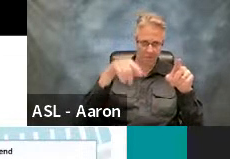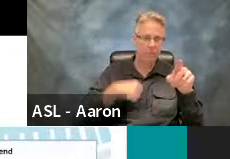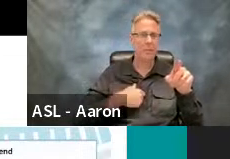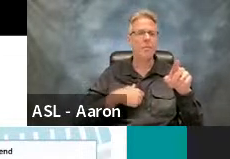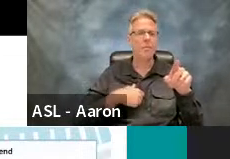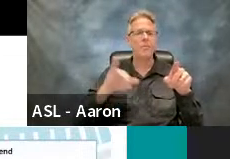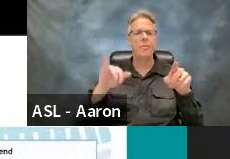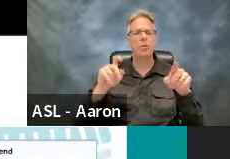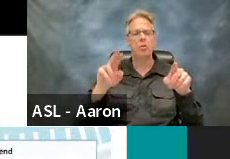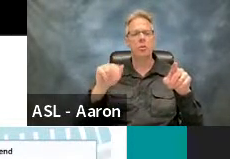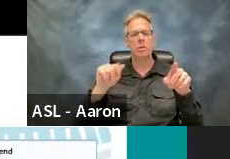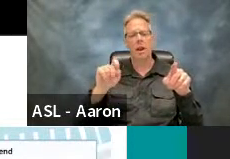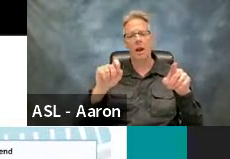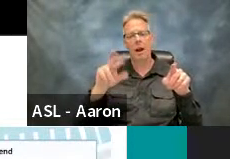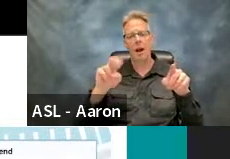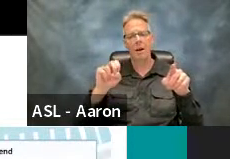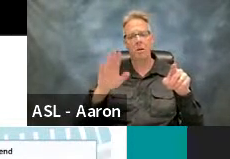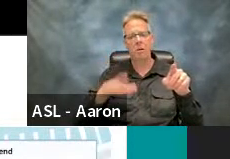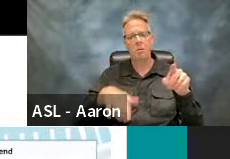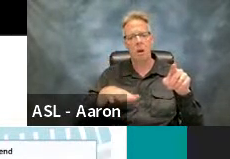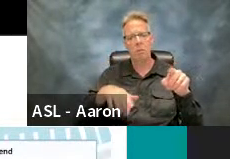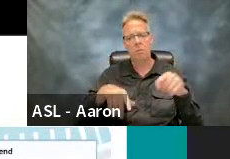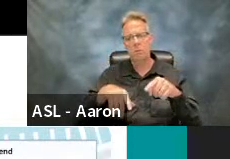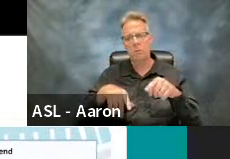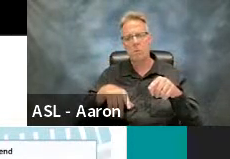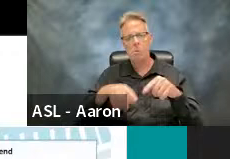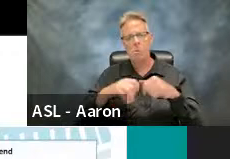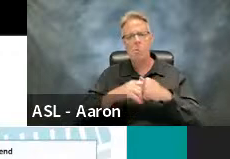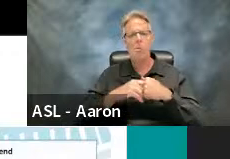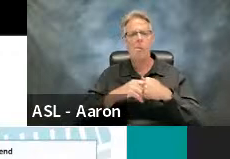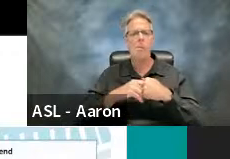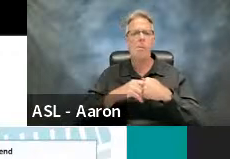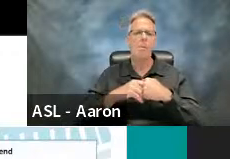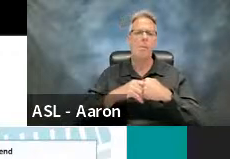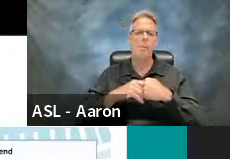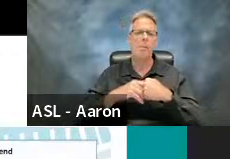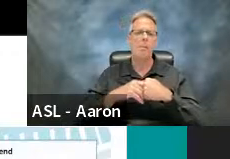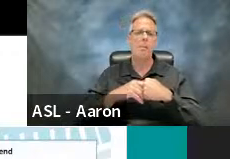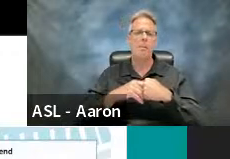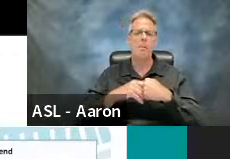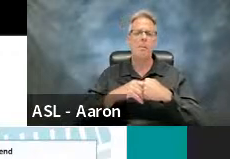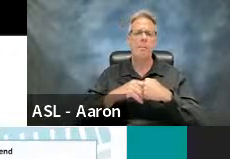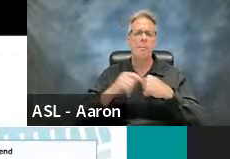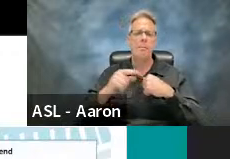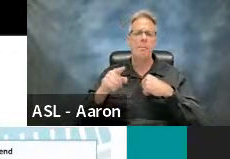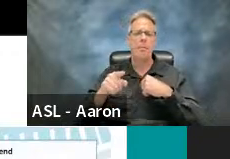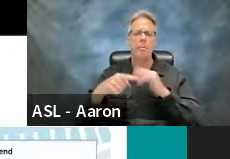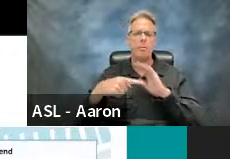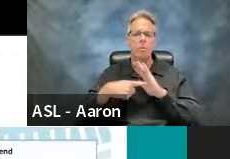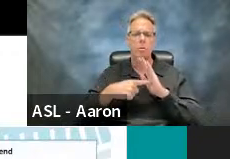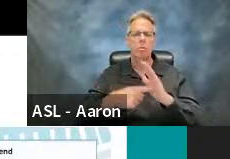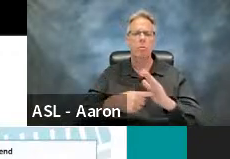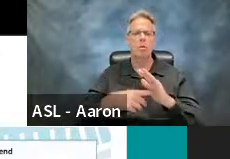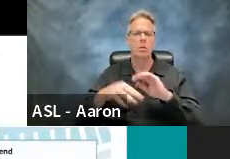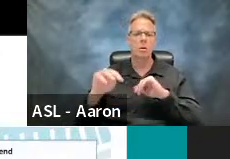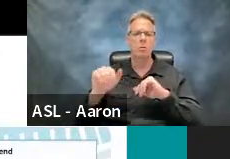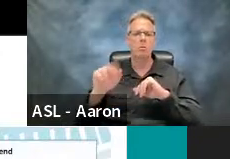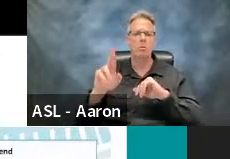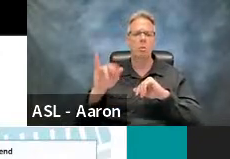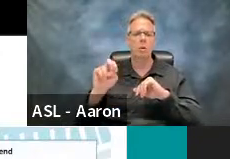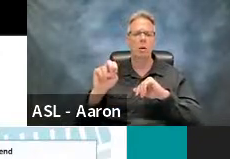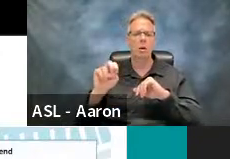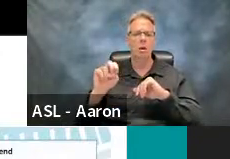Interstate Avenue interchange on the bottom of the screen. And so this is showing that Marine Drive